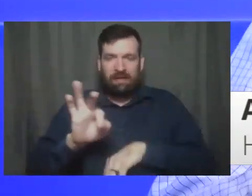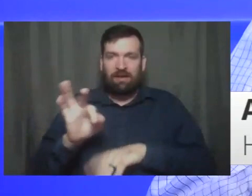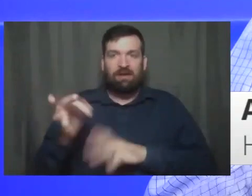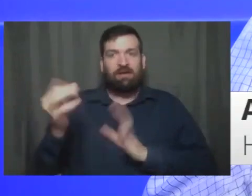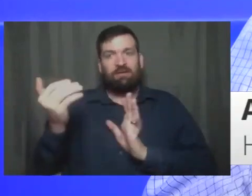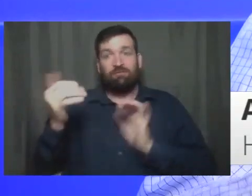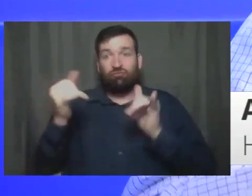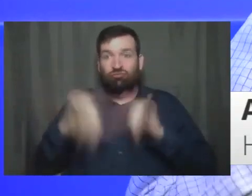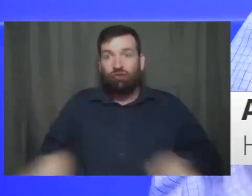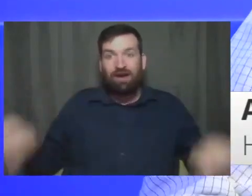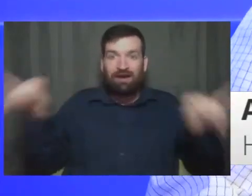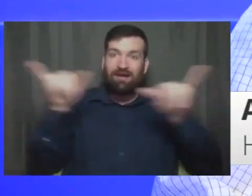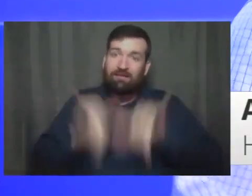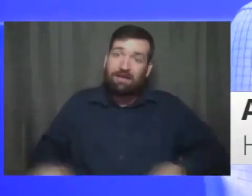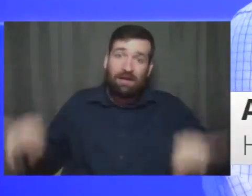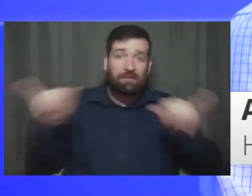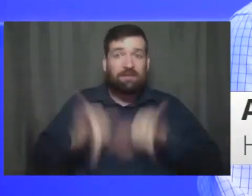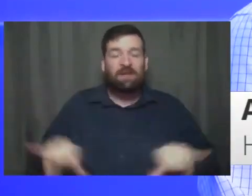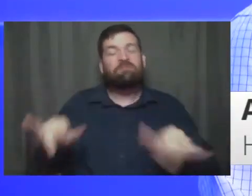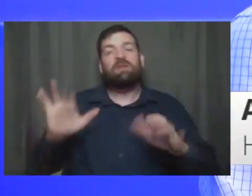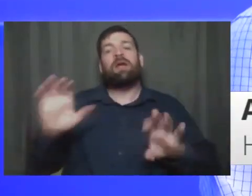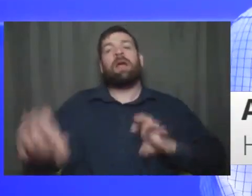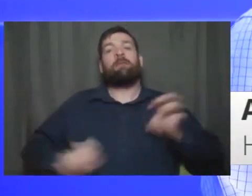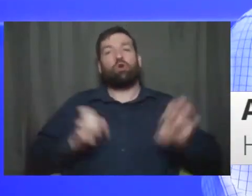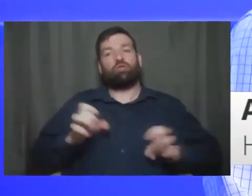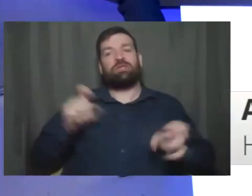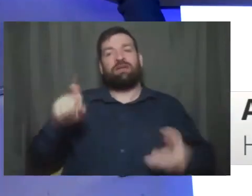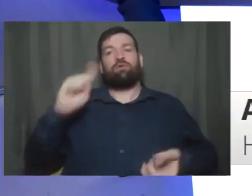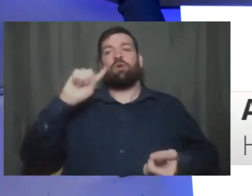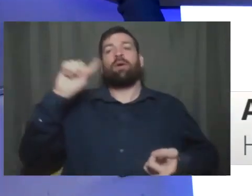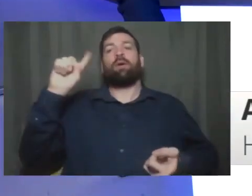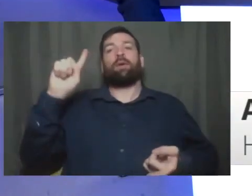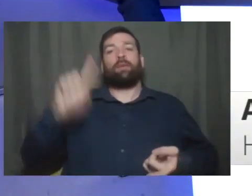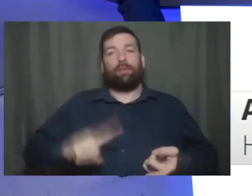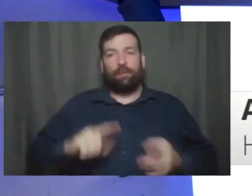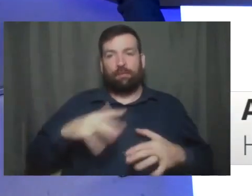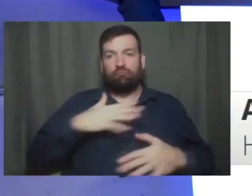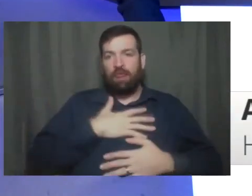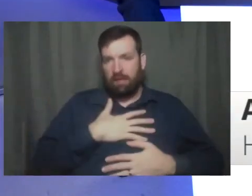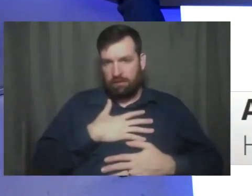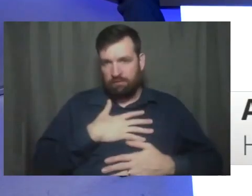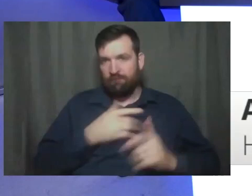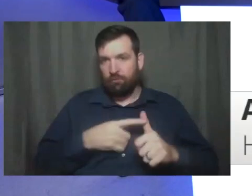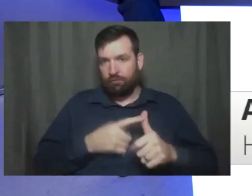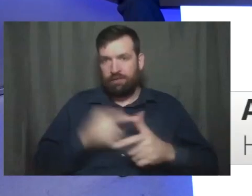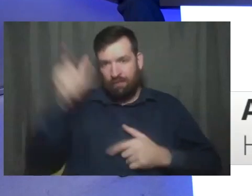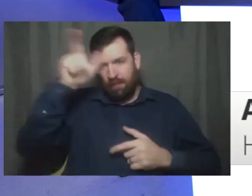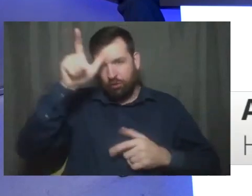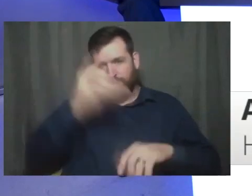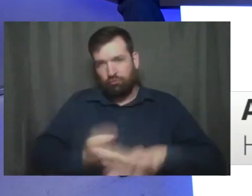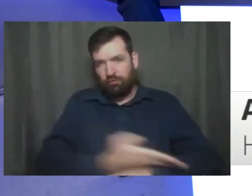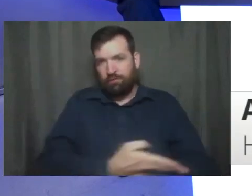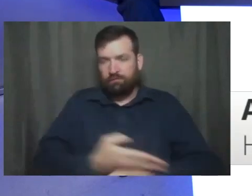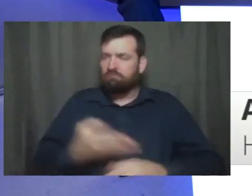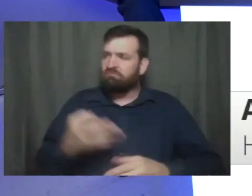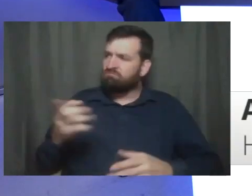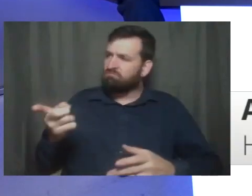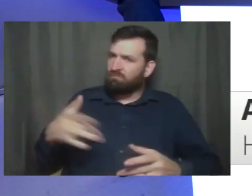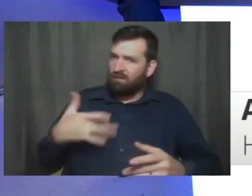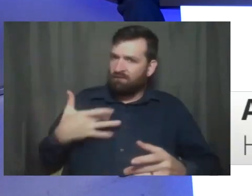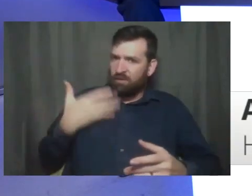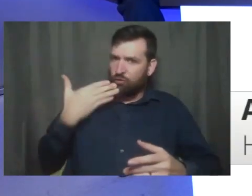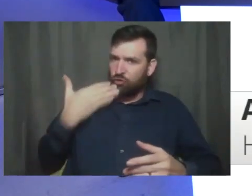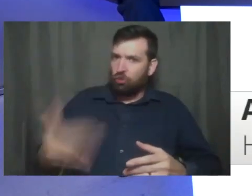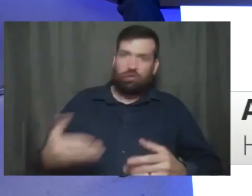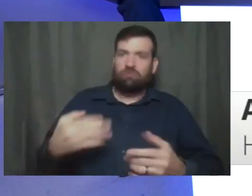of come down a little bit so the creative thinking can come up. So I'm going to task you with this to help people feel good about using their well-earned paid